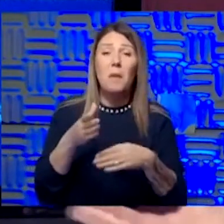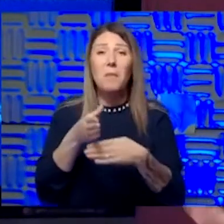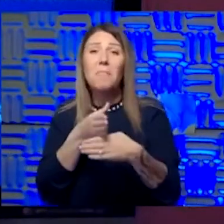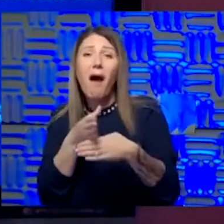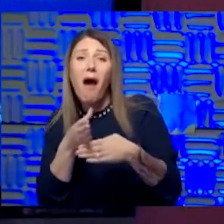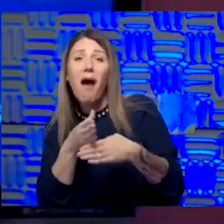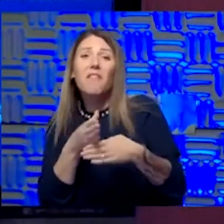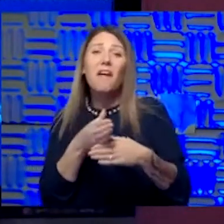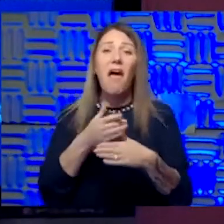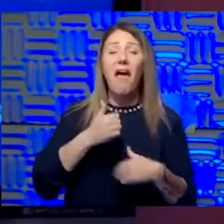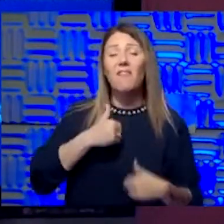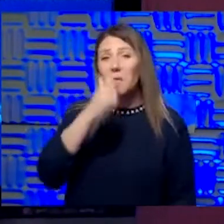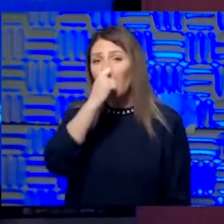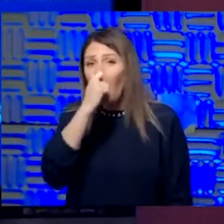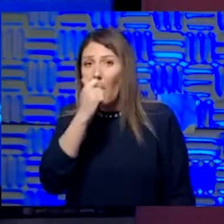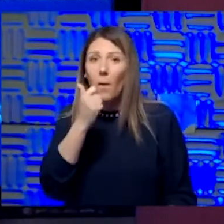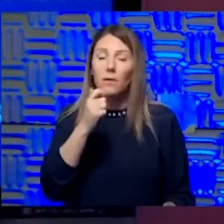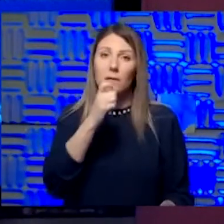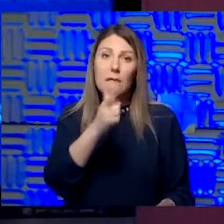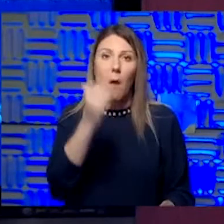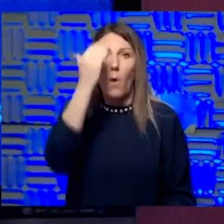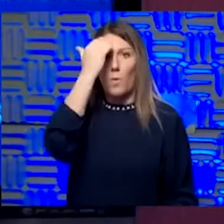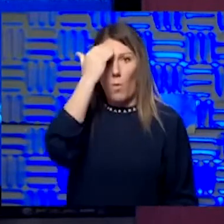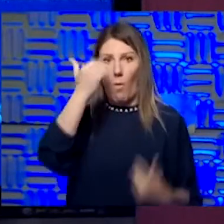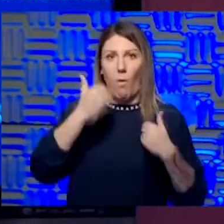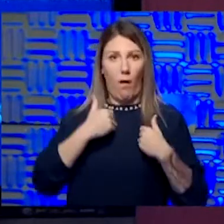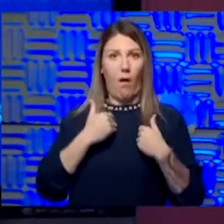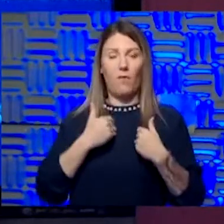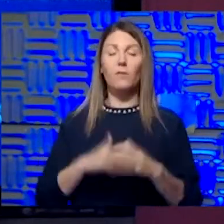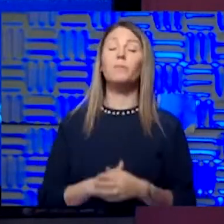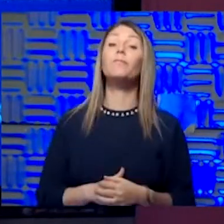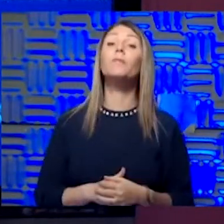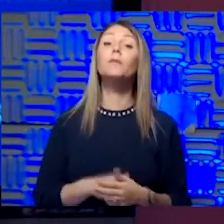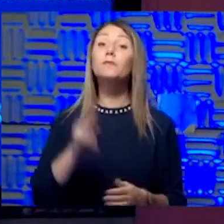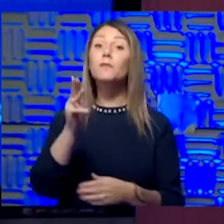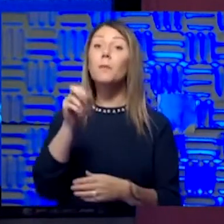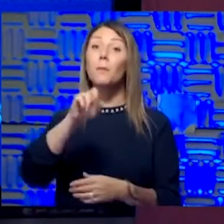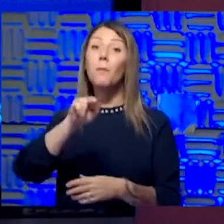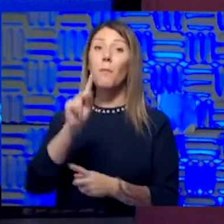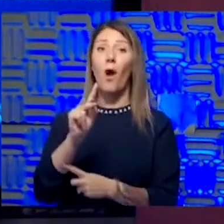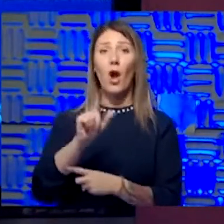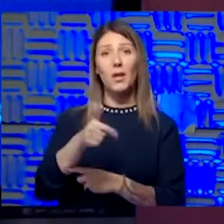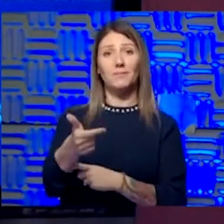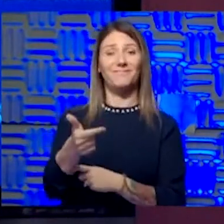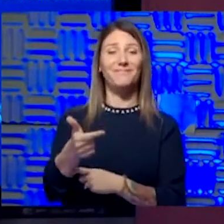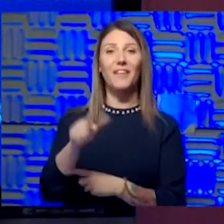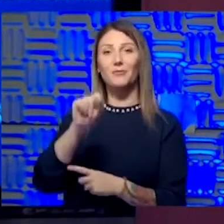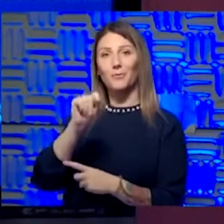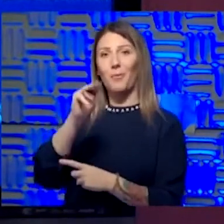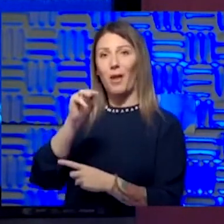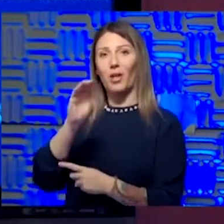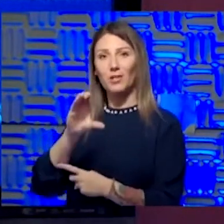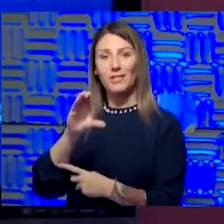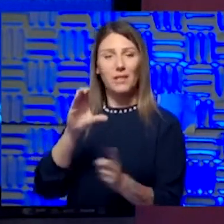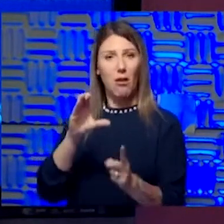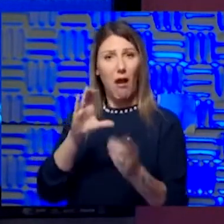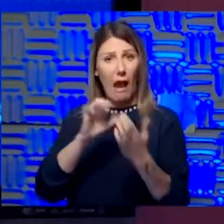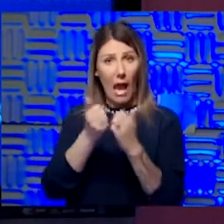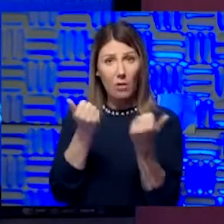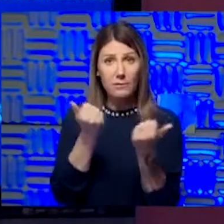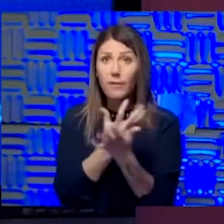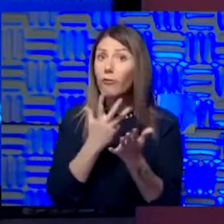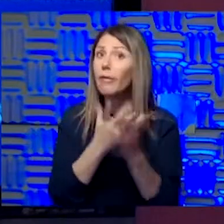and it wouldn't have been a surprise. So Mark, let's turn to you next over at Truman, and how are things going over at Truman Medical